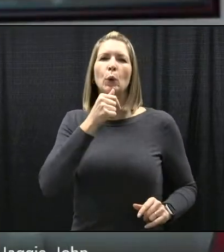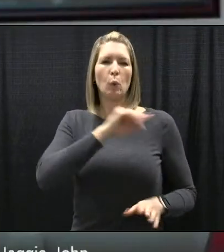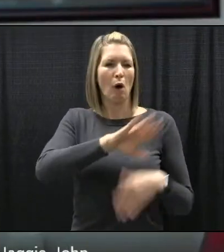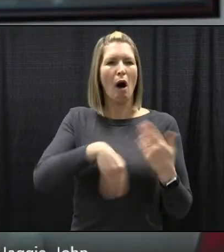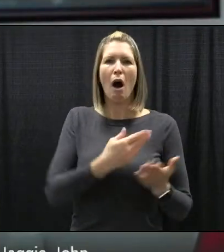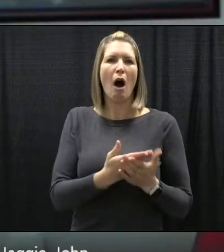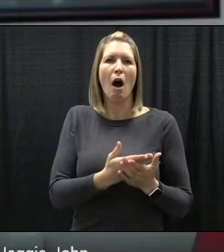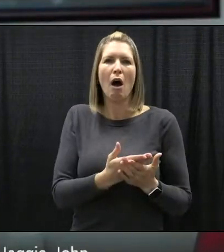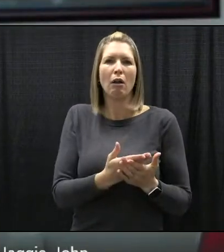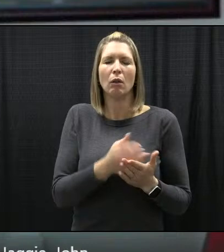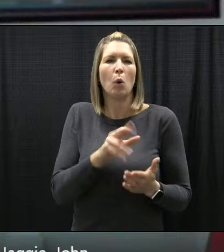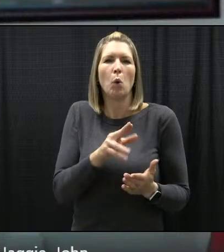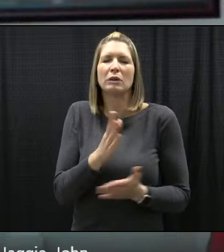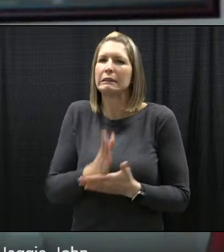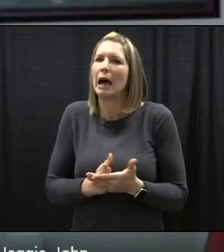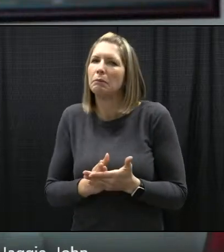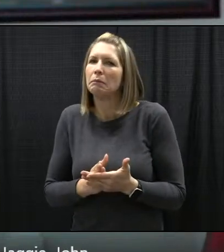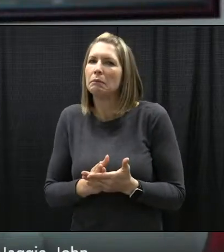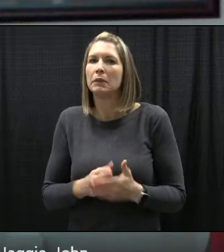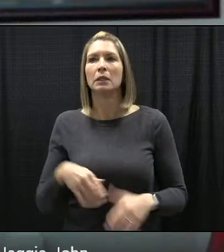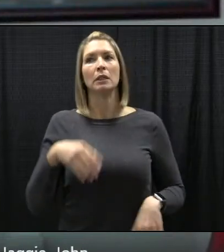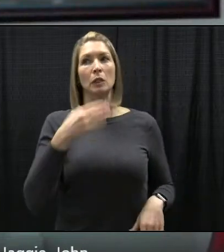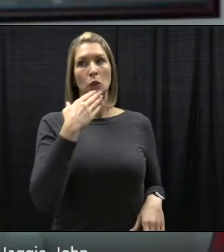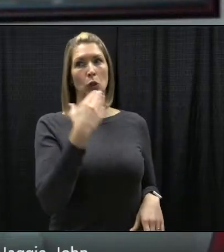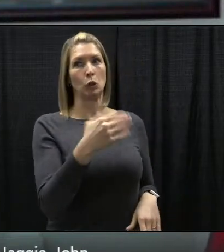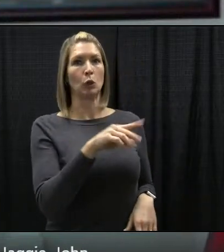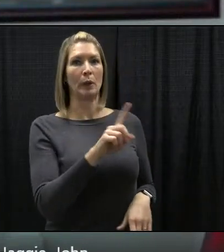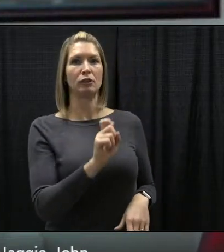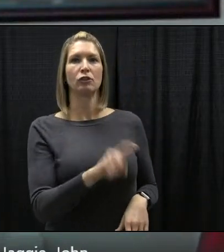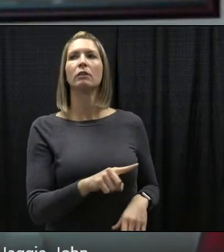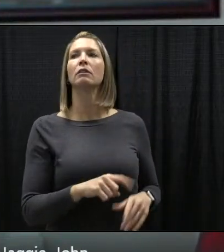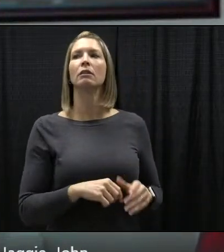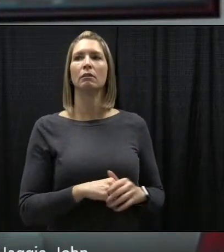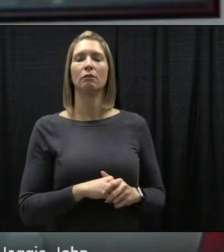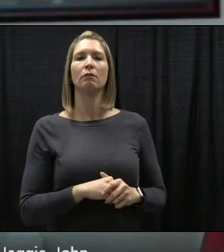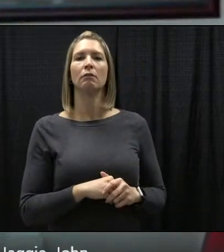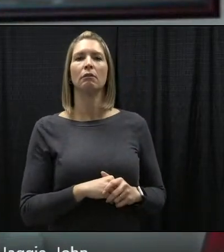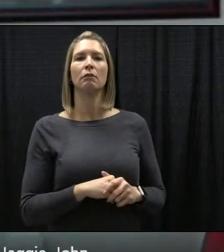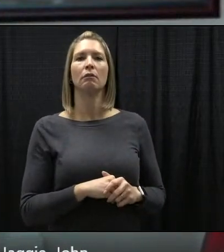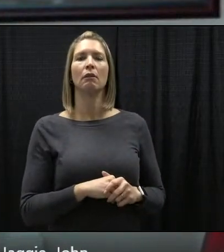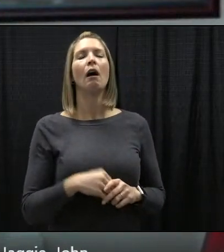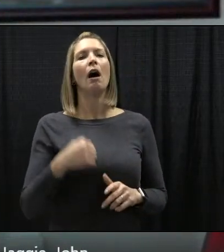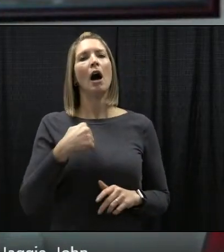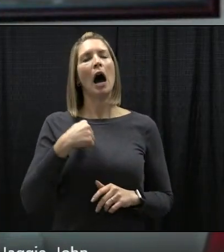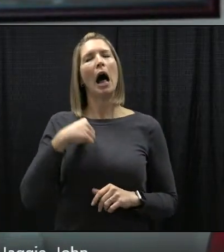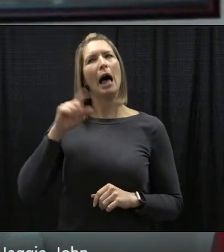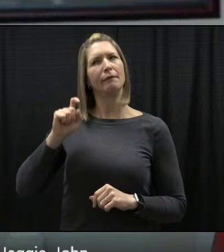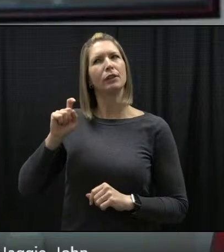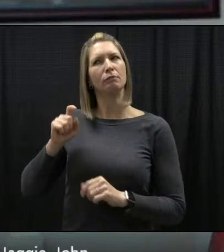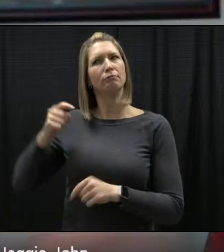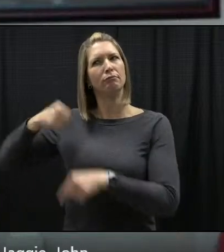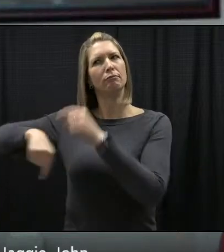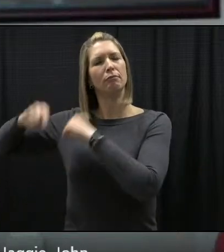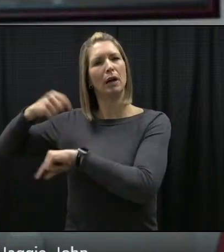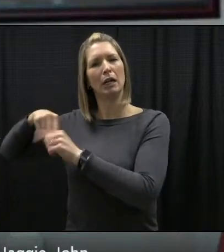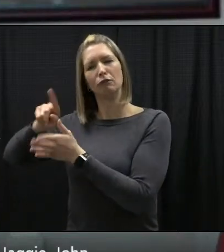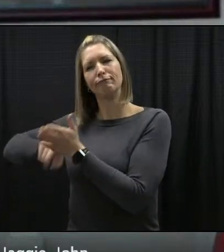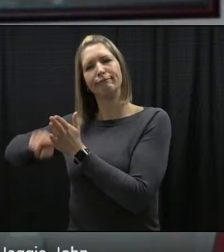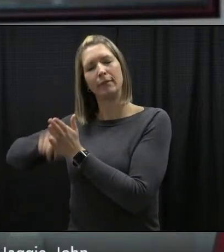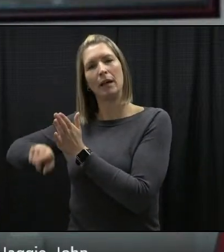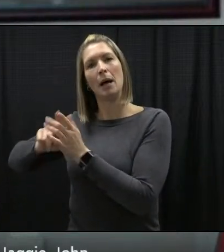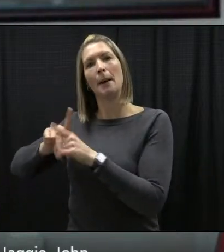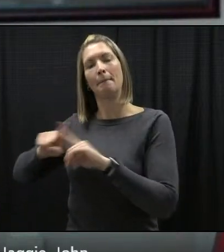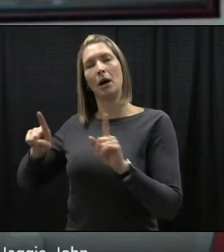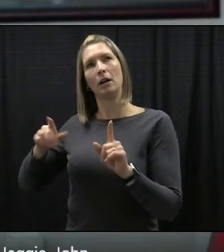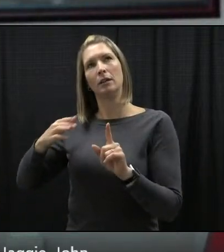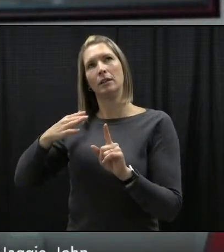That's a good question. For detail, I would actually have to go and verify that. But my understanding is the big picture of